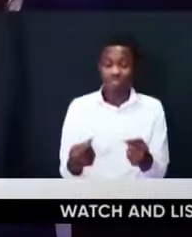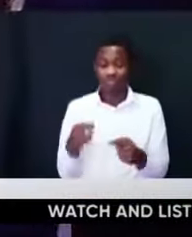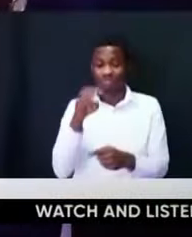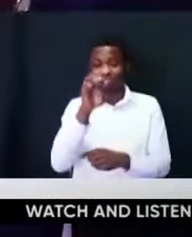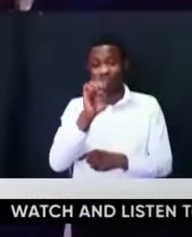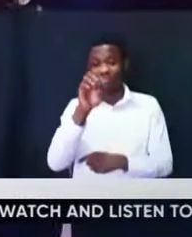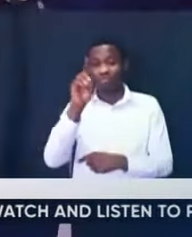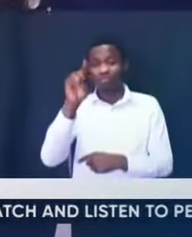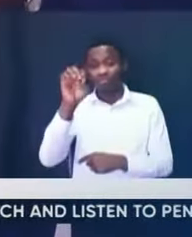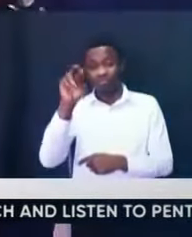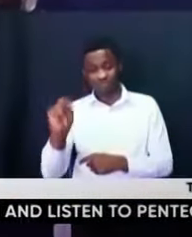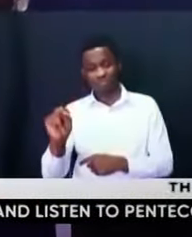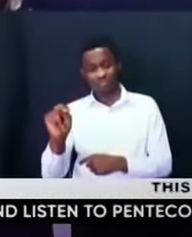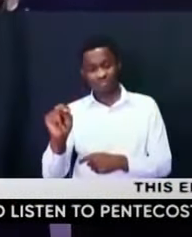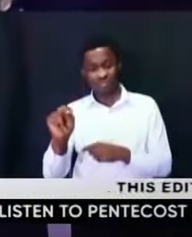after